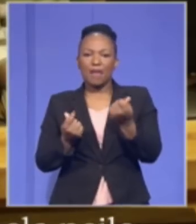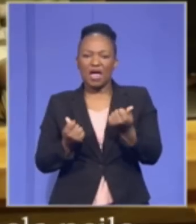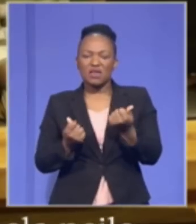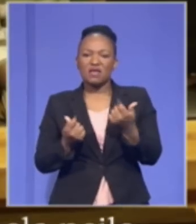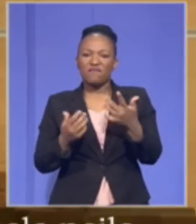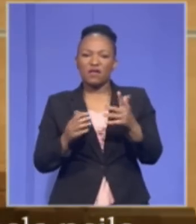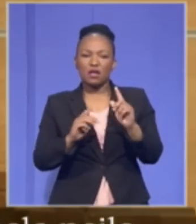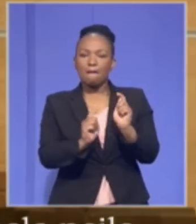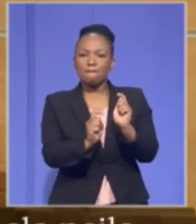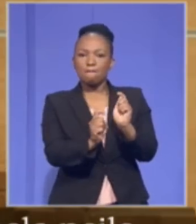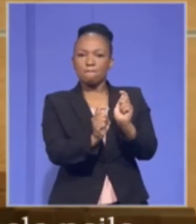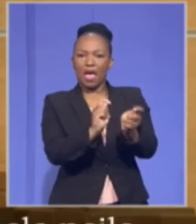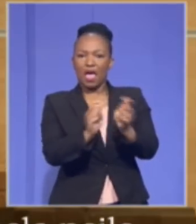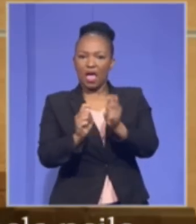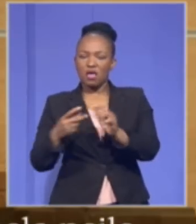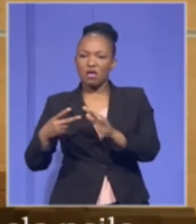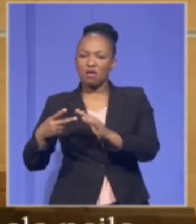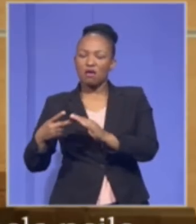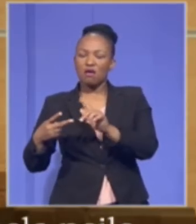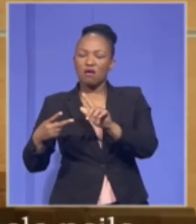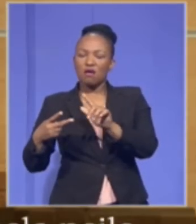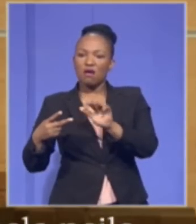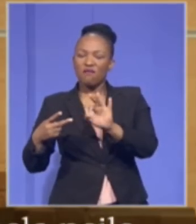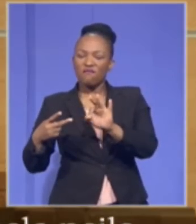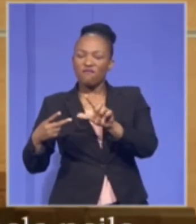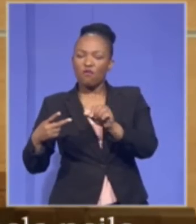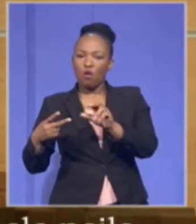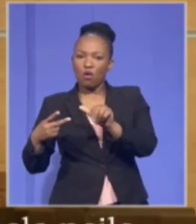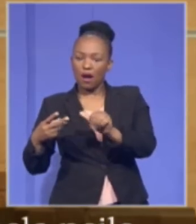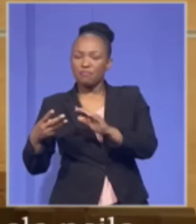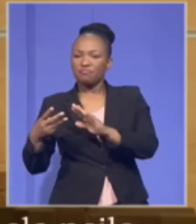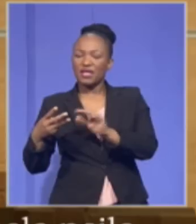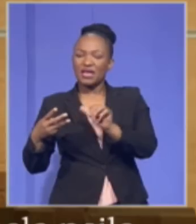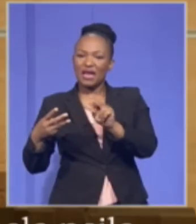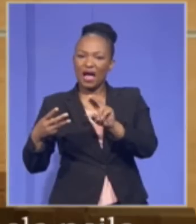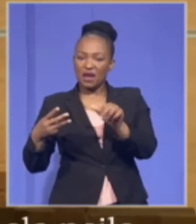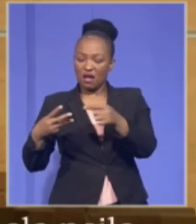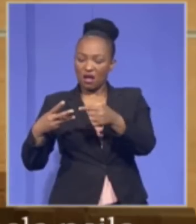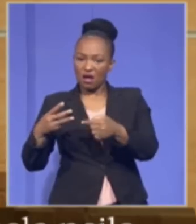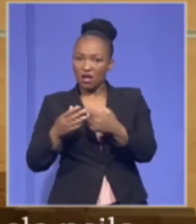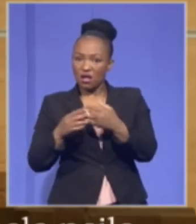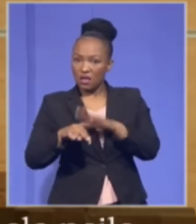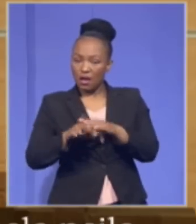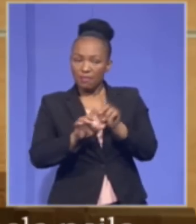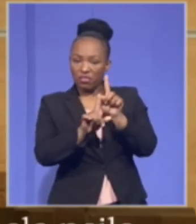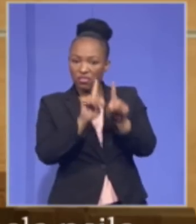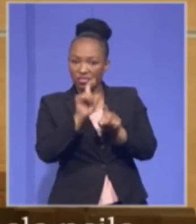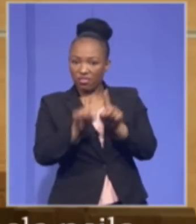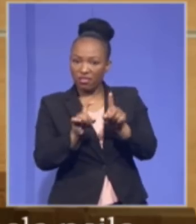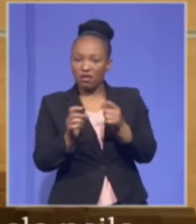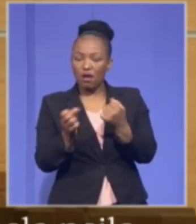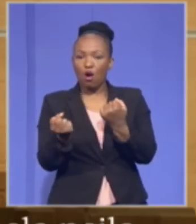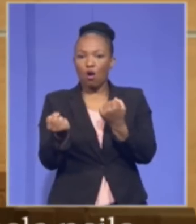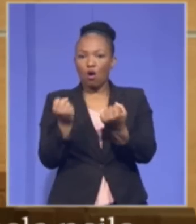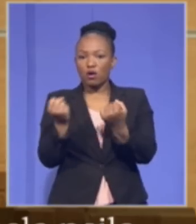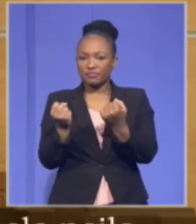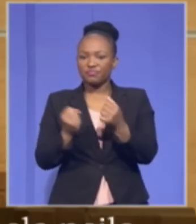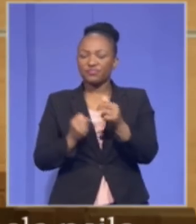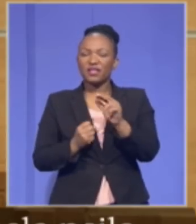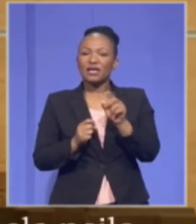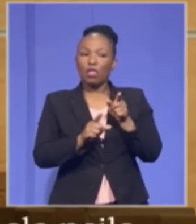latofatšwa mmogo naye e le go Flora le Ana Shokane. Nakong ya ge a gadikwa ka dipotšišo, botšhotšhisi bo boditše Kutumela